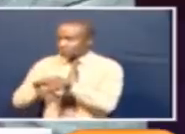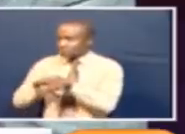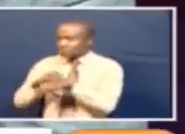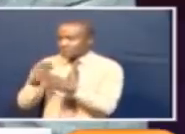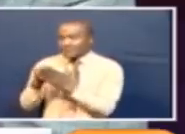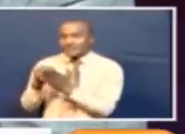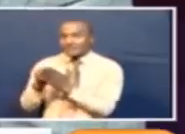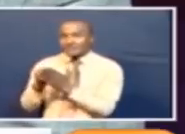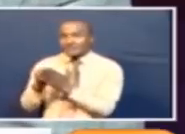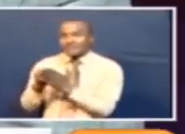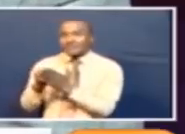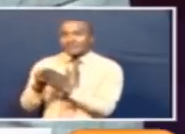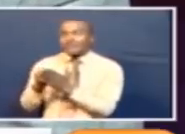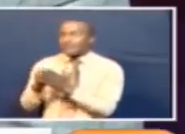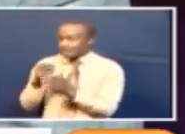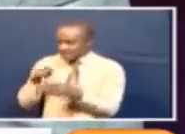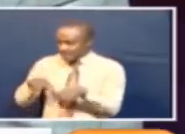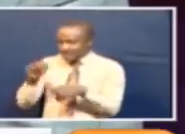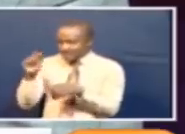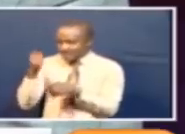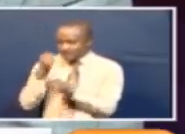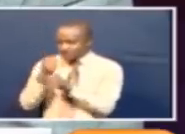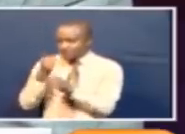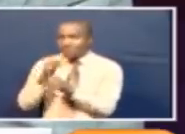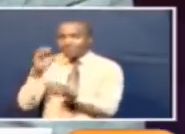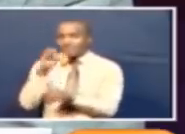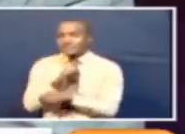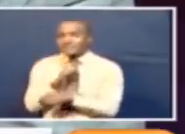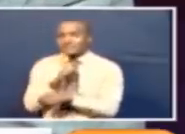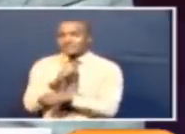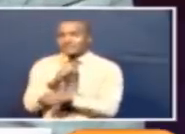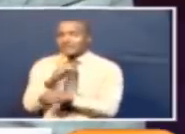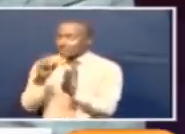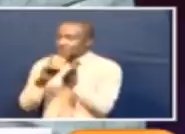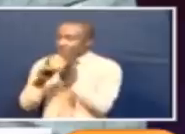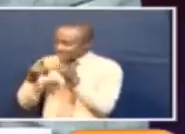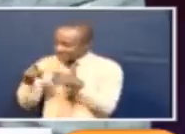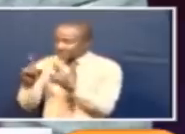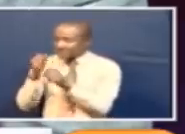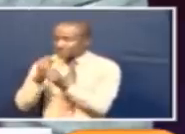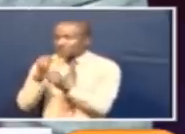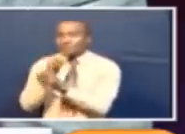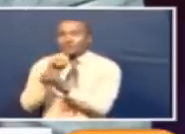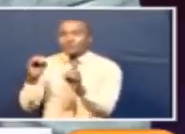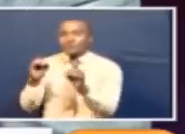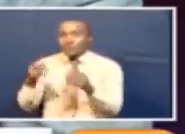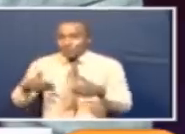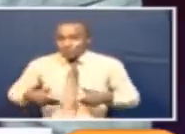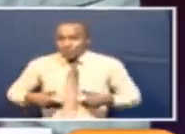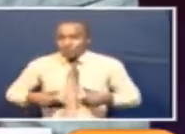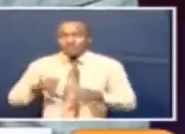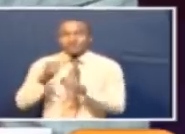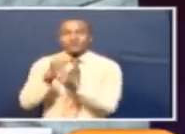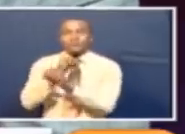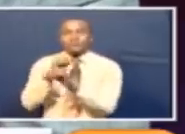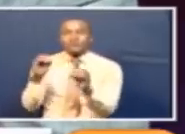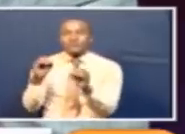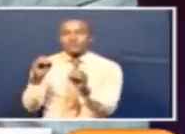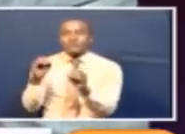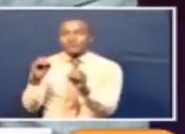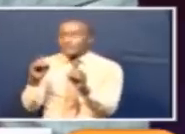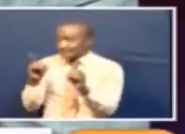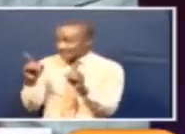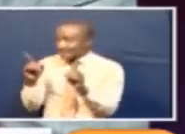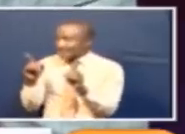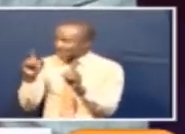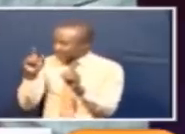the unemployment crisis that we are having in the country, starting with the doctors themselves and with the youth, the healthcare system can actually